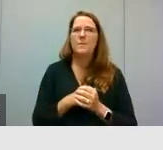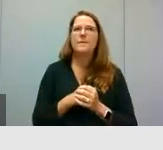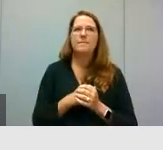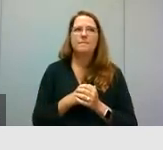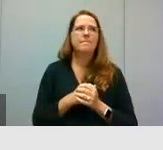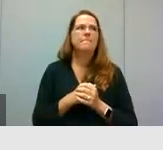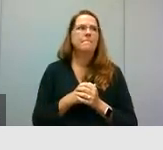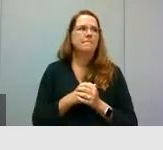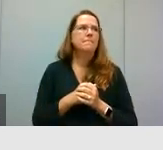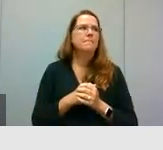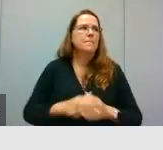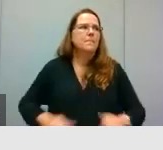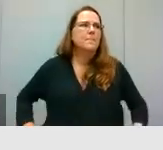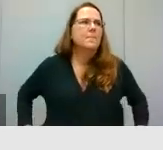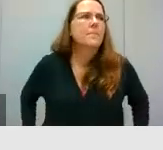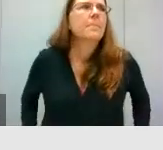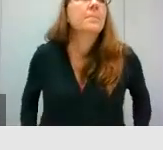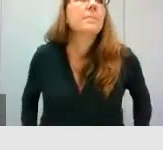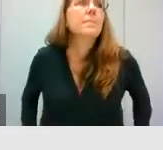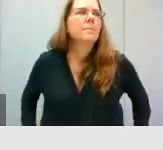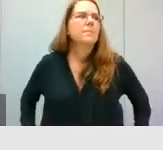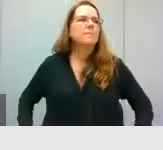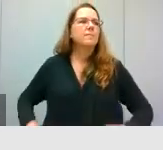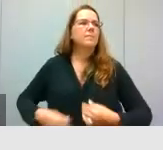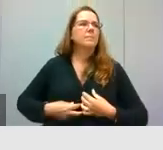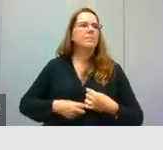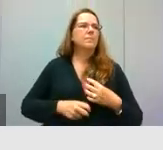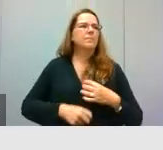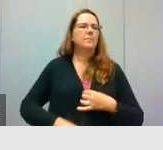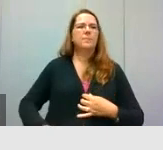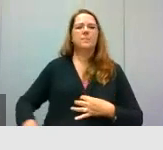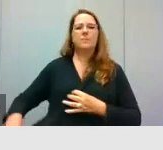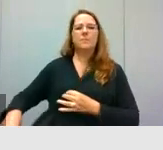Okay, I need to, well, I guess Lauren needs to look for us, I mean.